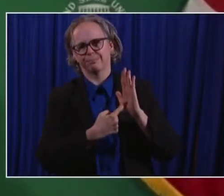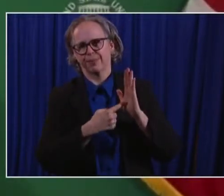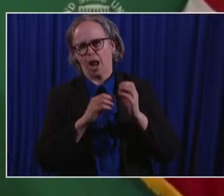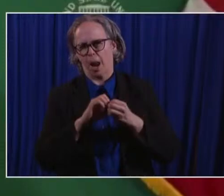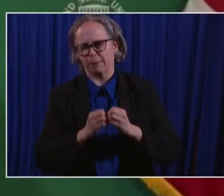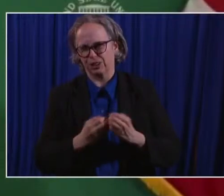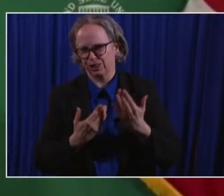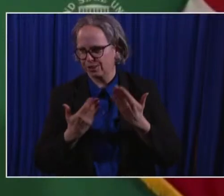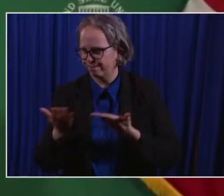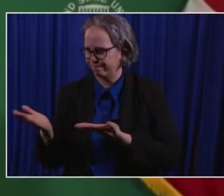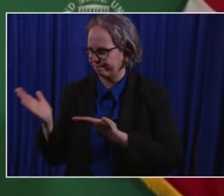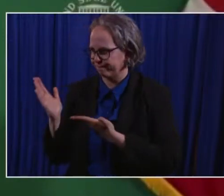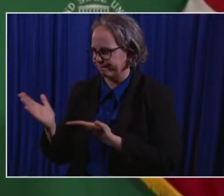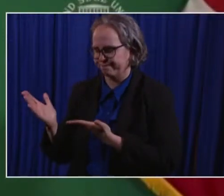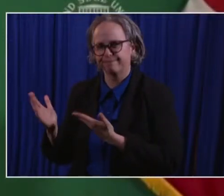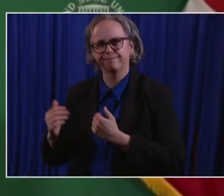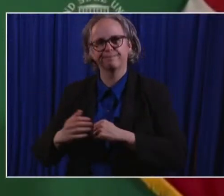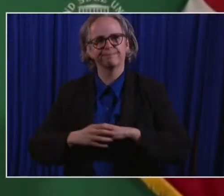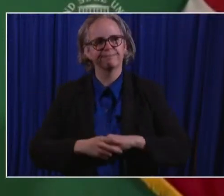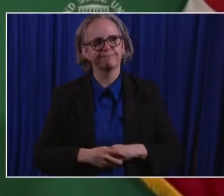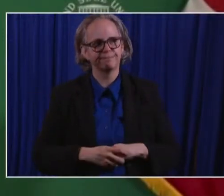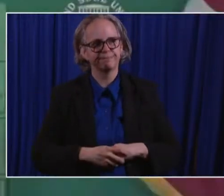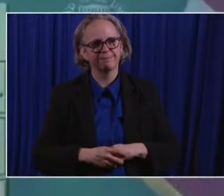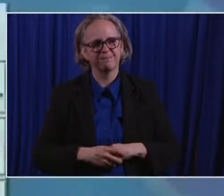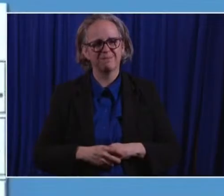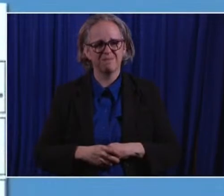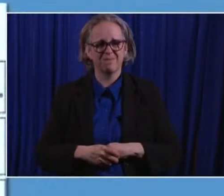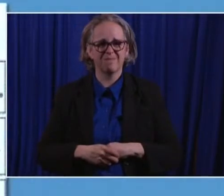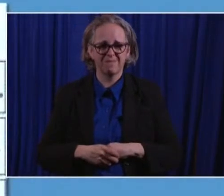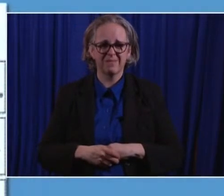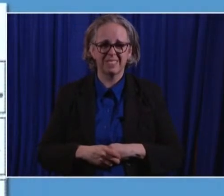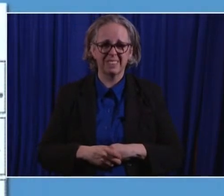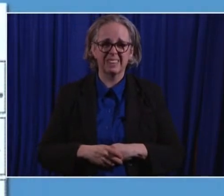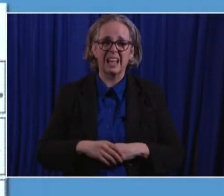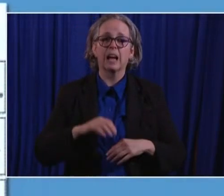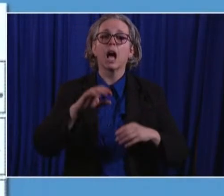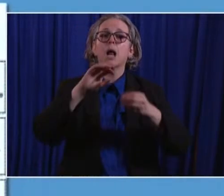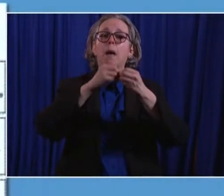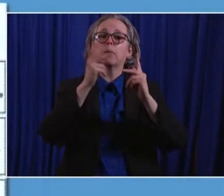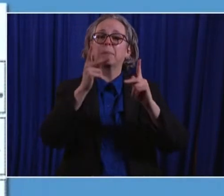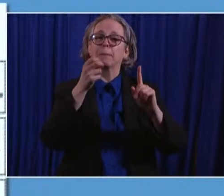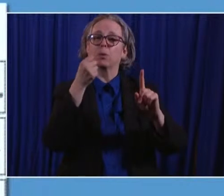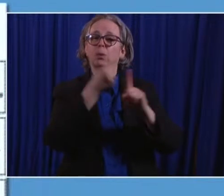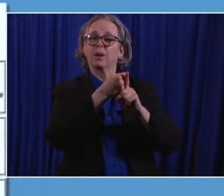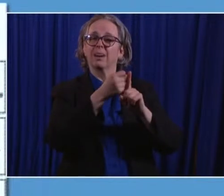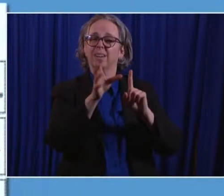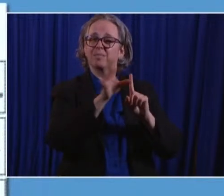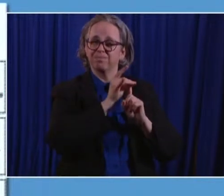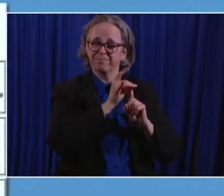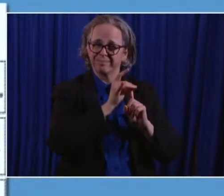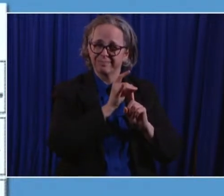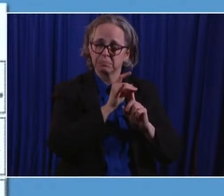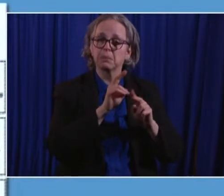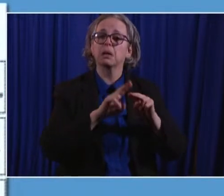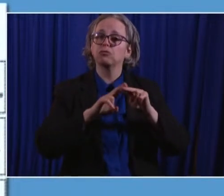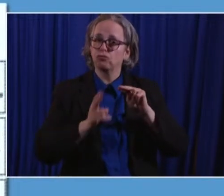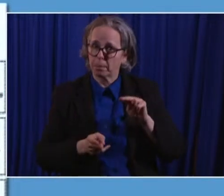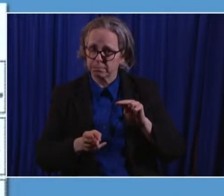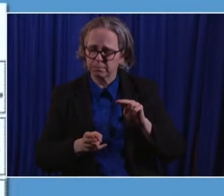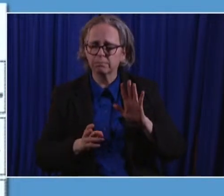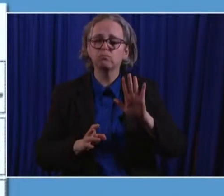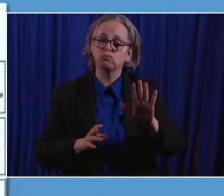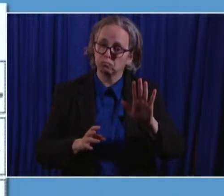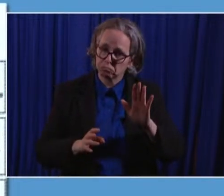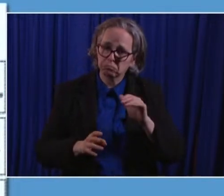So we start off, we see our cases. We always like to see our cases lower than the 21-day average. So we have plateaued out, and